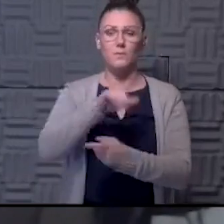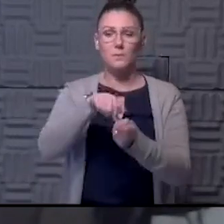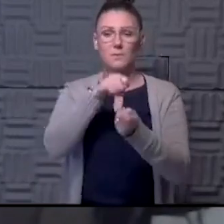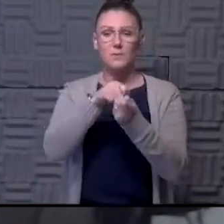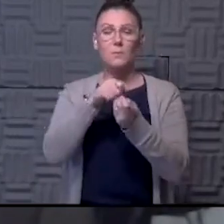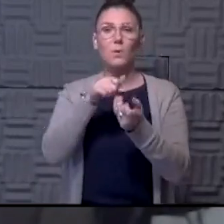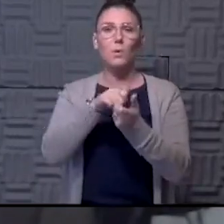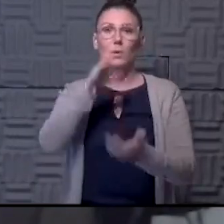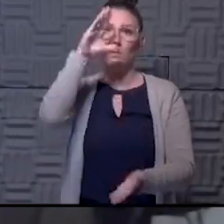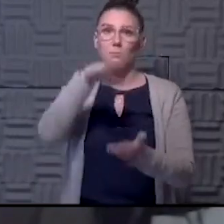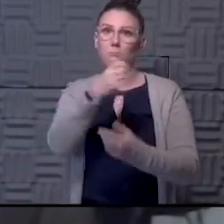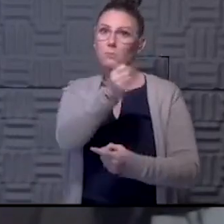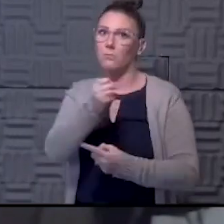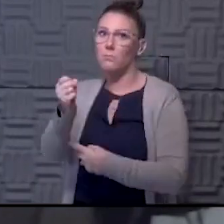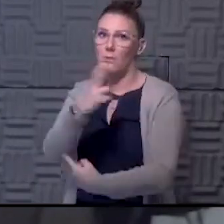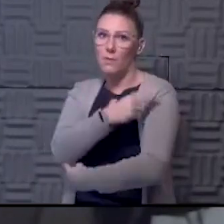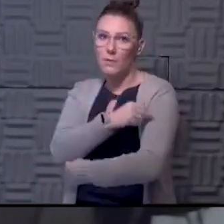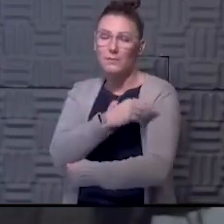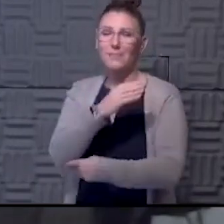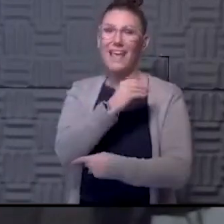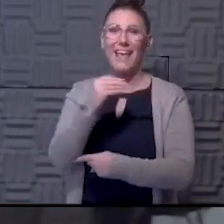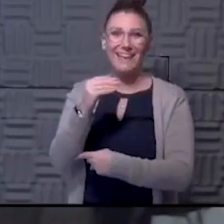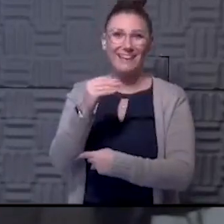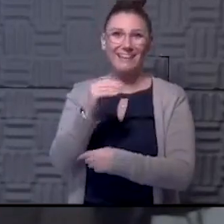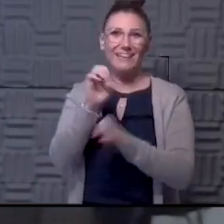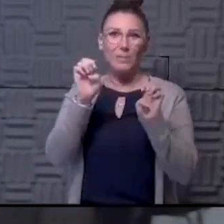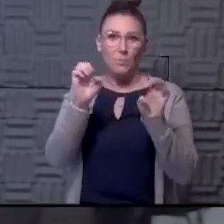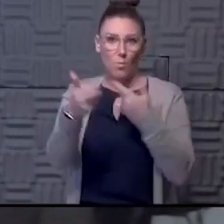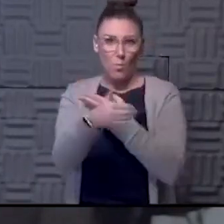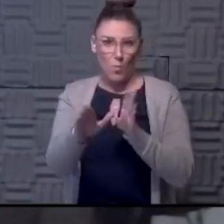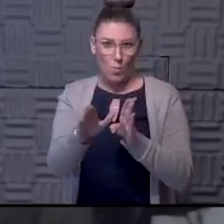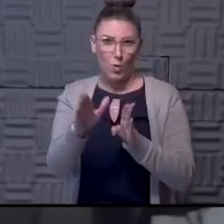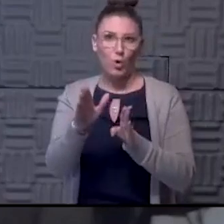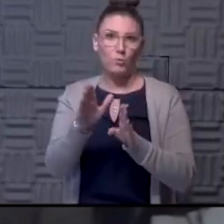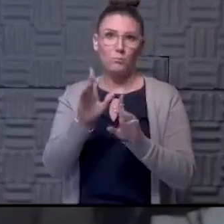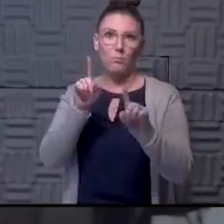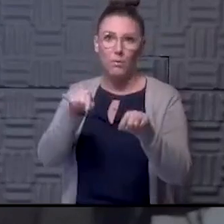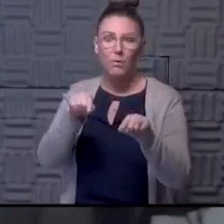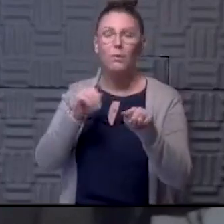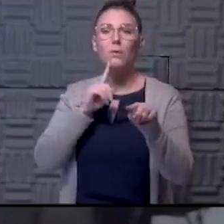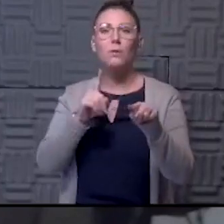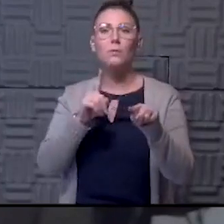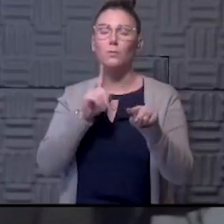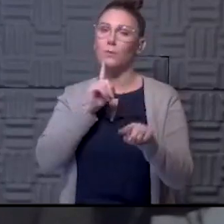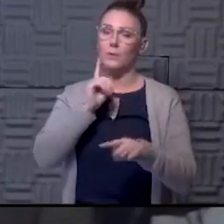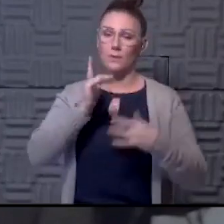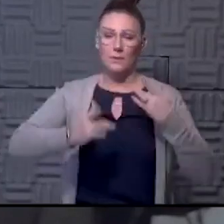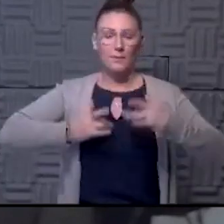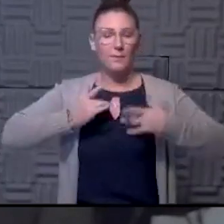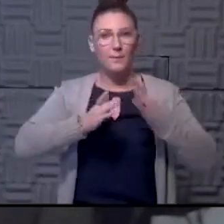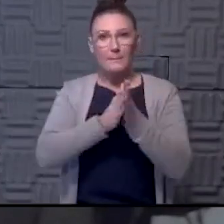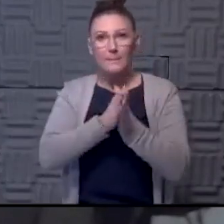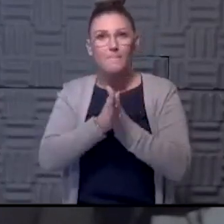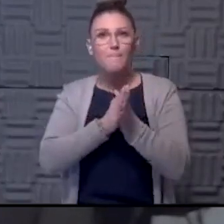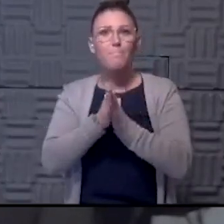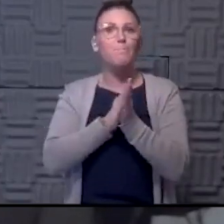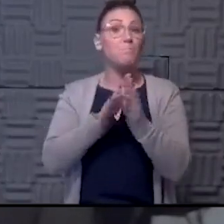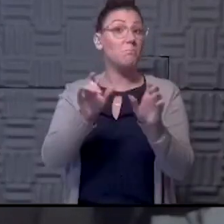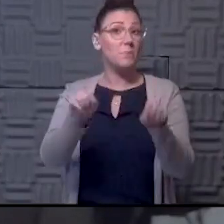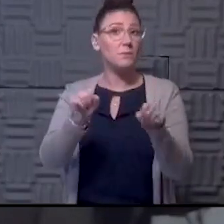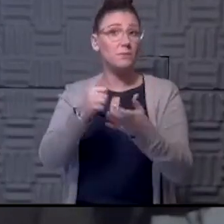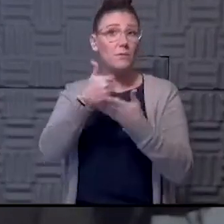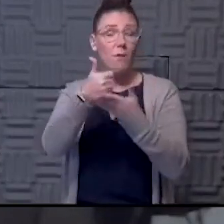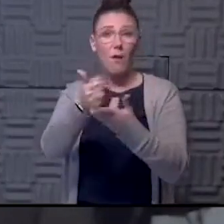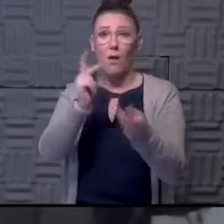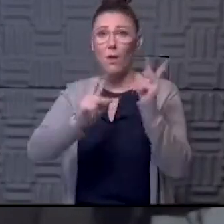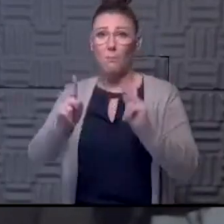decreased hospitalizations, decreased ER visits. So that's really what we're excited about with it, is that we can potentially help people stay